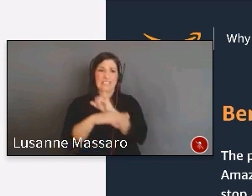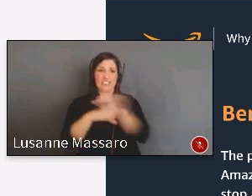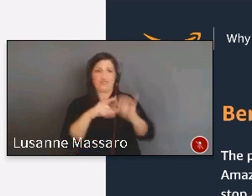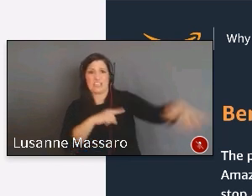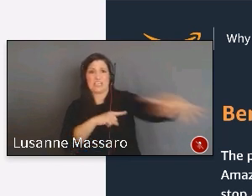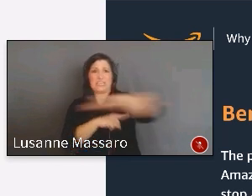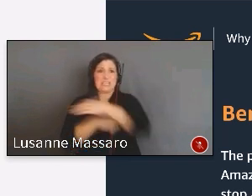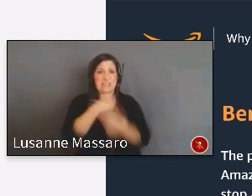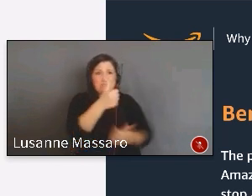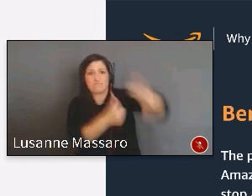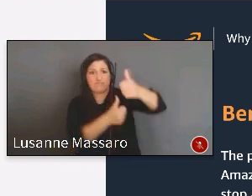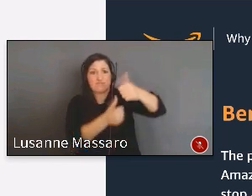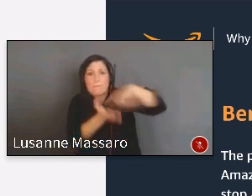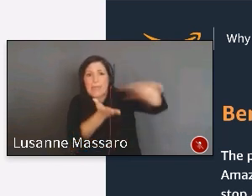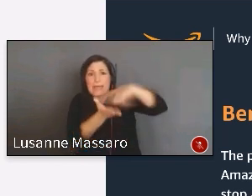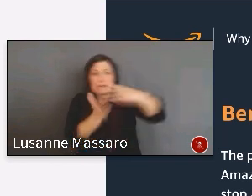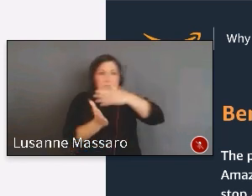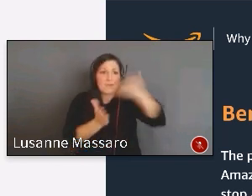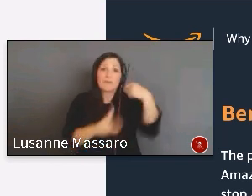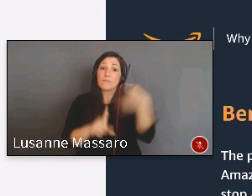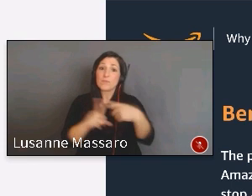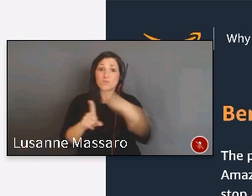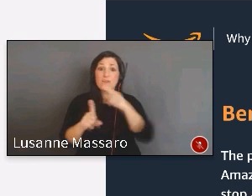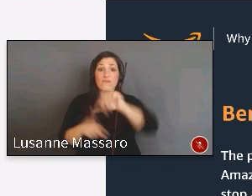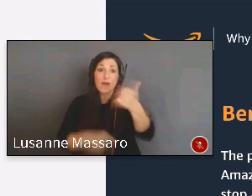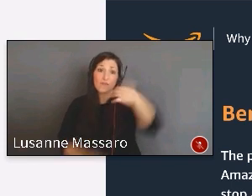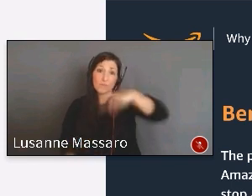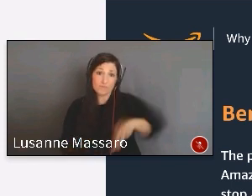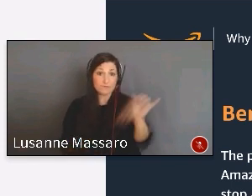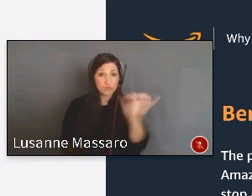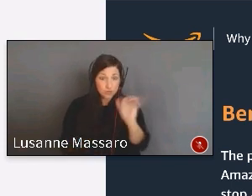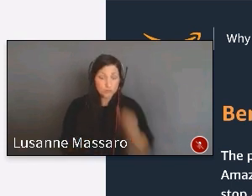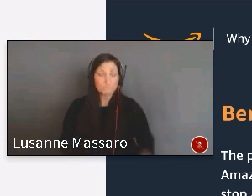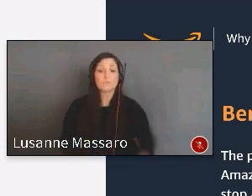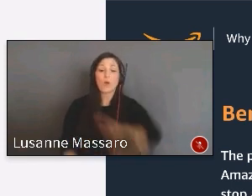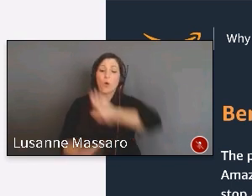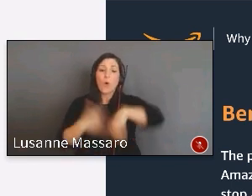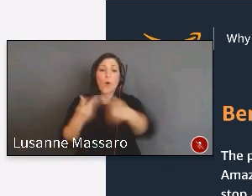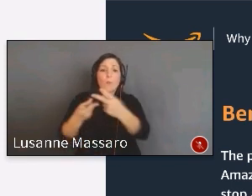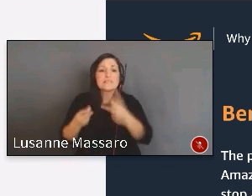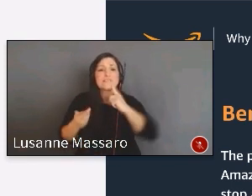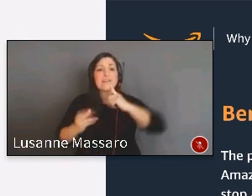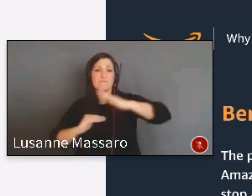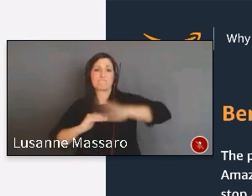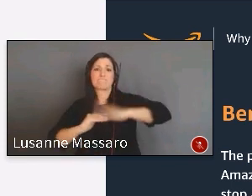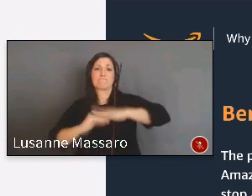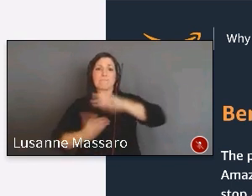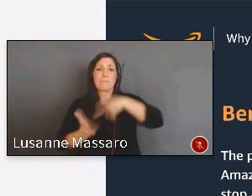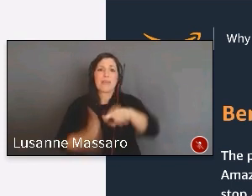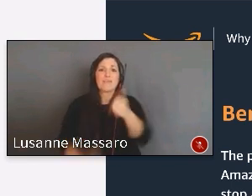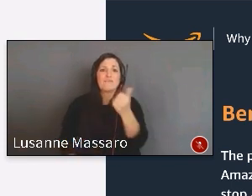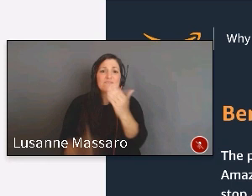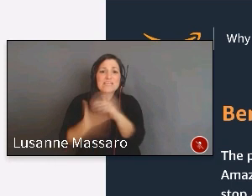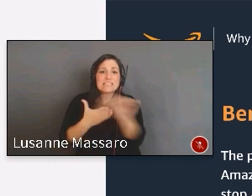of benefits with the different positions that we have. So, all of our positions start at a base pay of $15 an